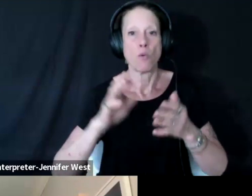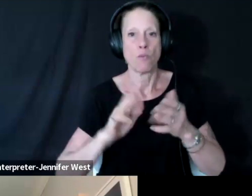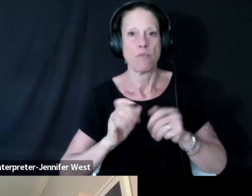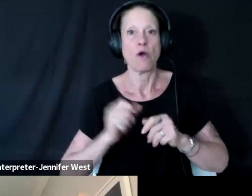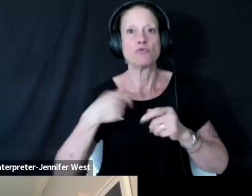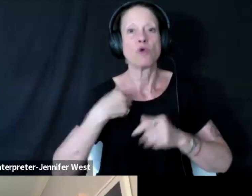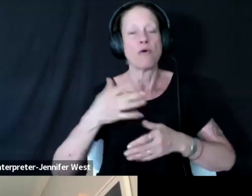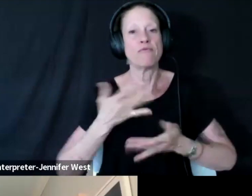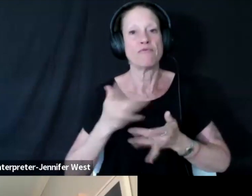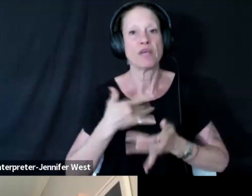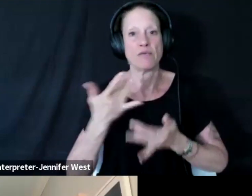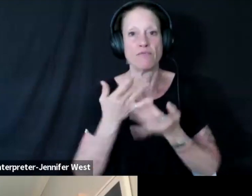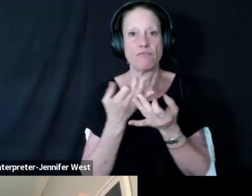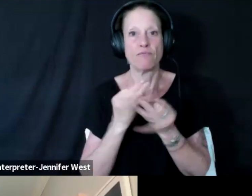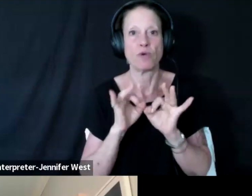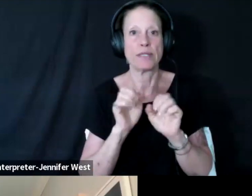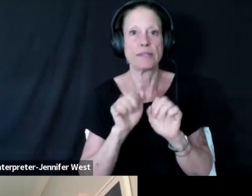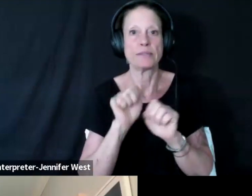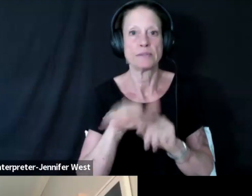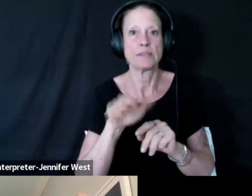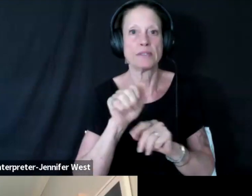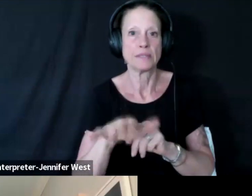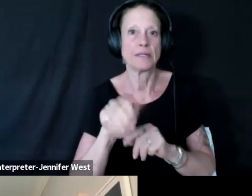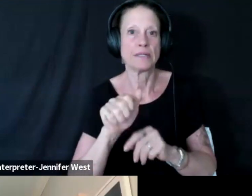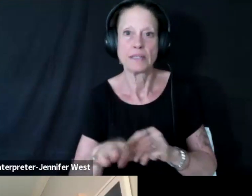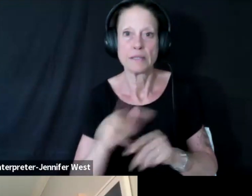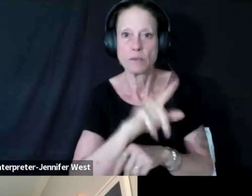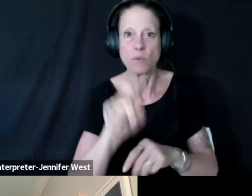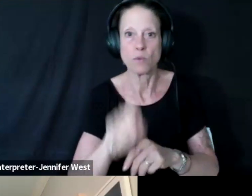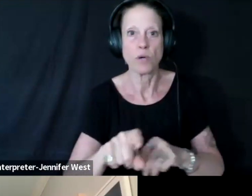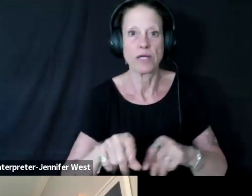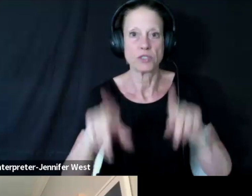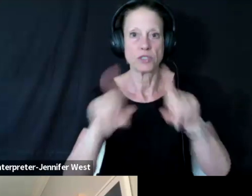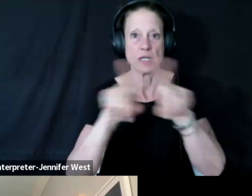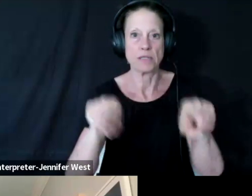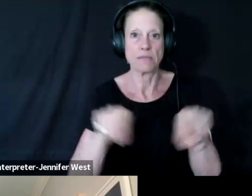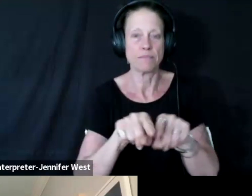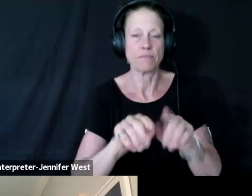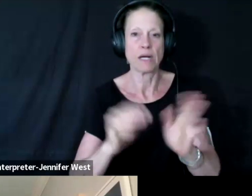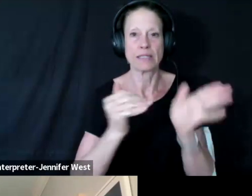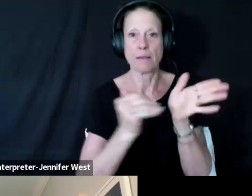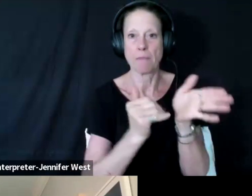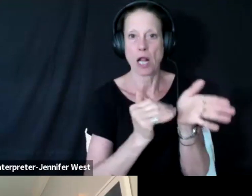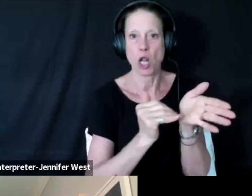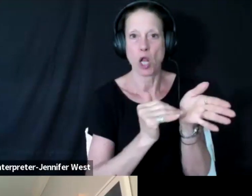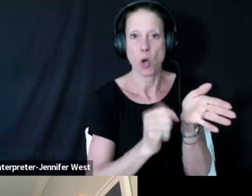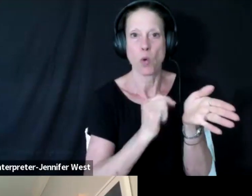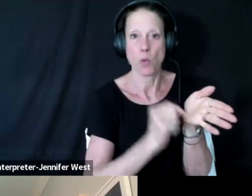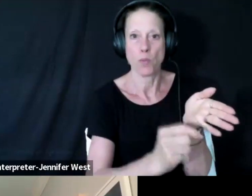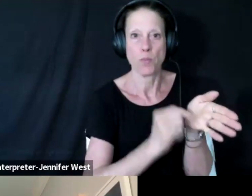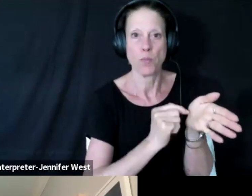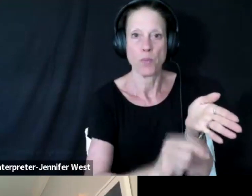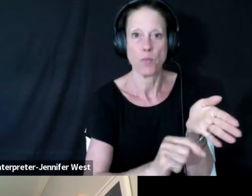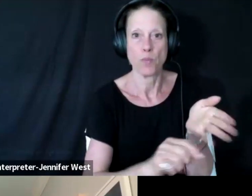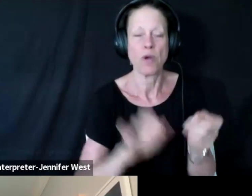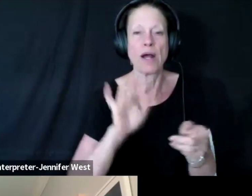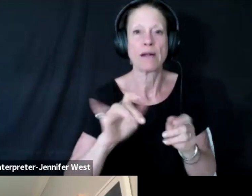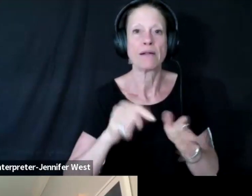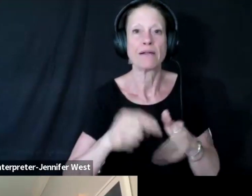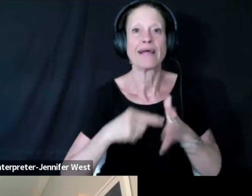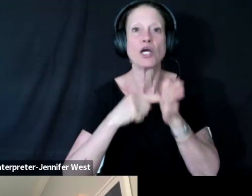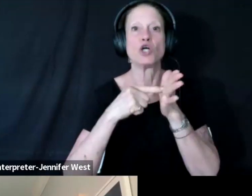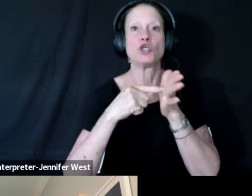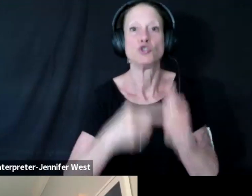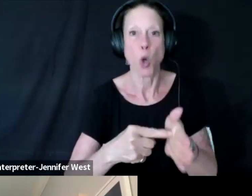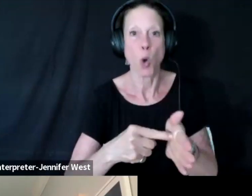in the chat box below. Click Show Captions to see the captions for the webinar. You must select the